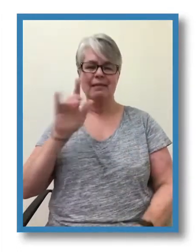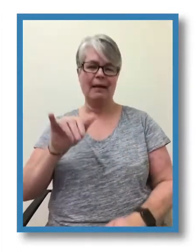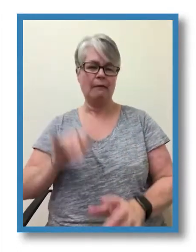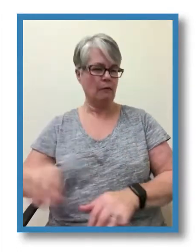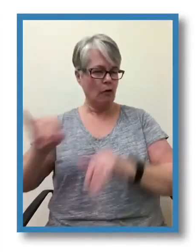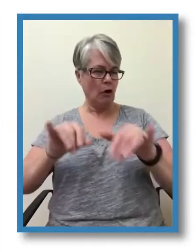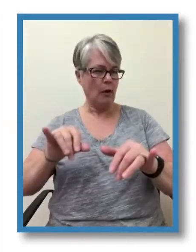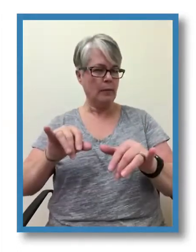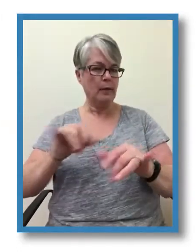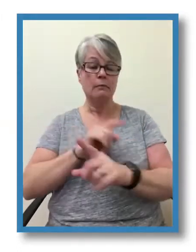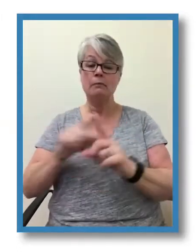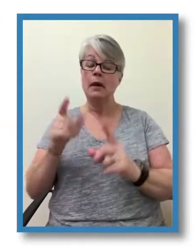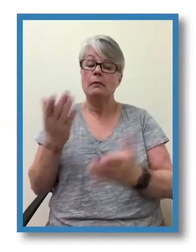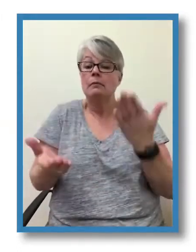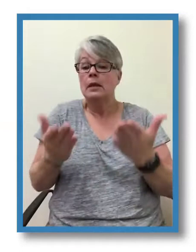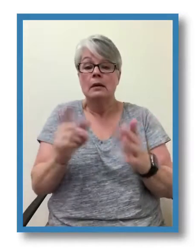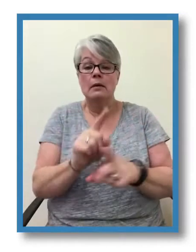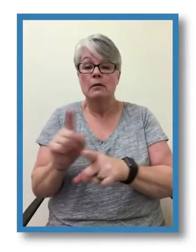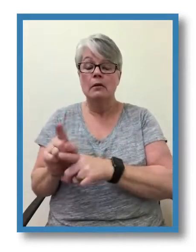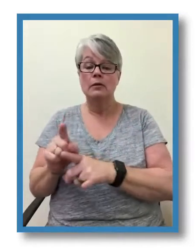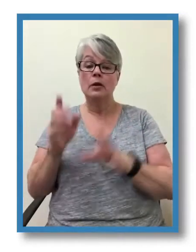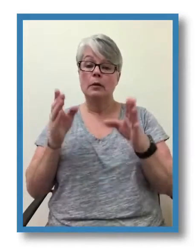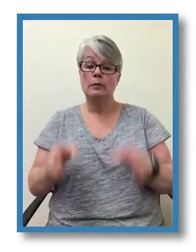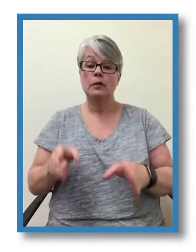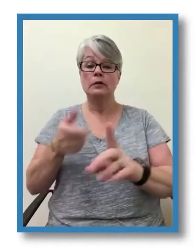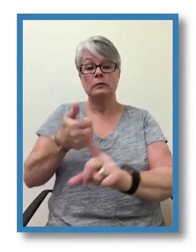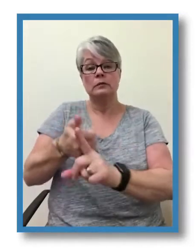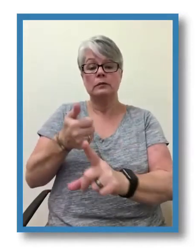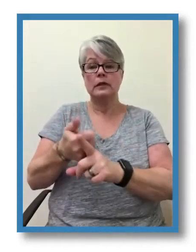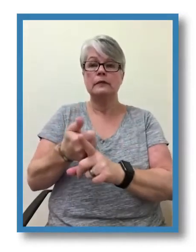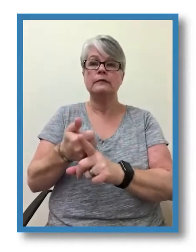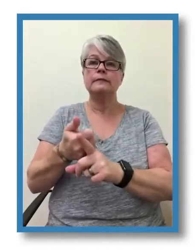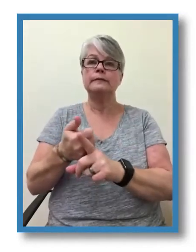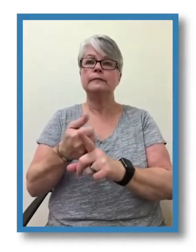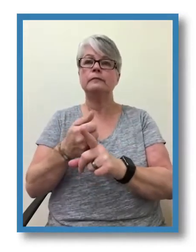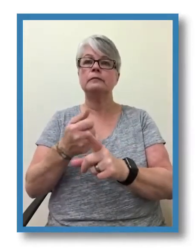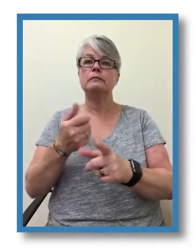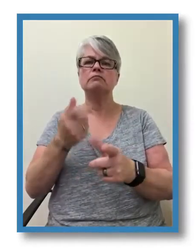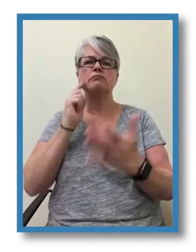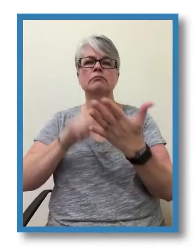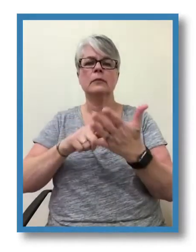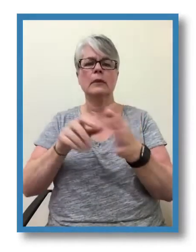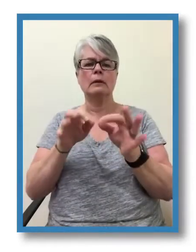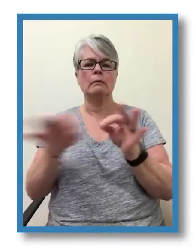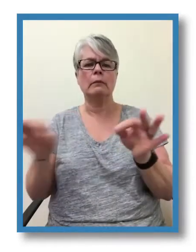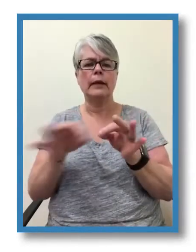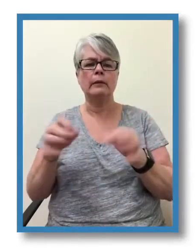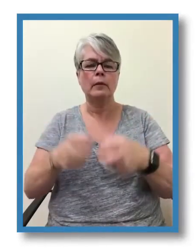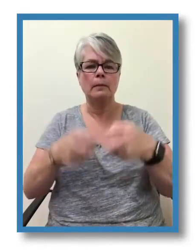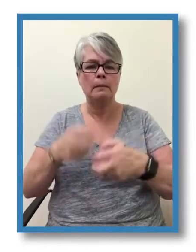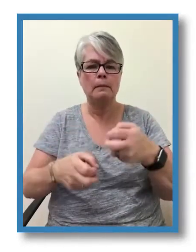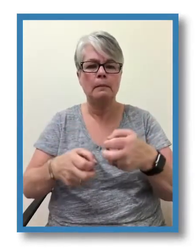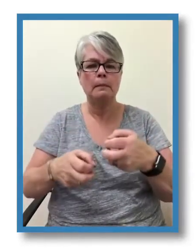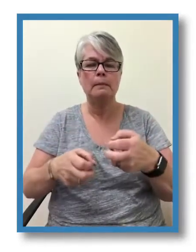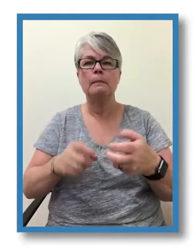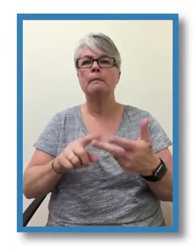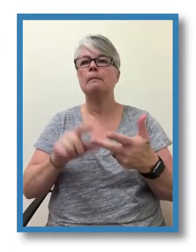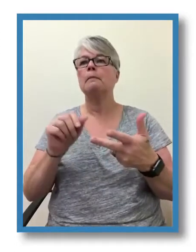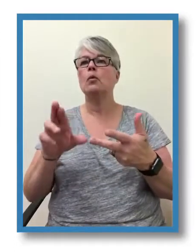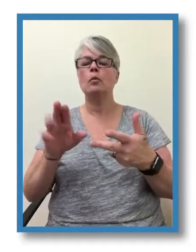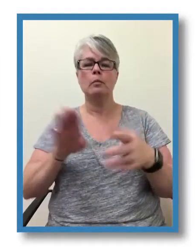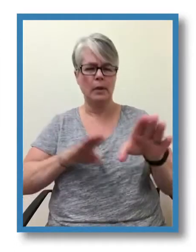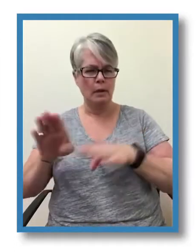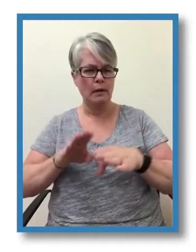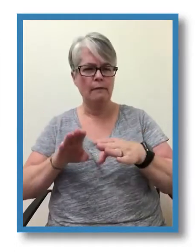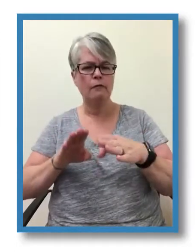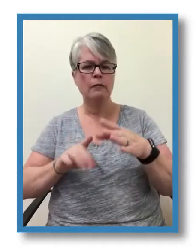presenting because of behavioral problems or changes in personality as well, and this relates to some of the different types of dementia. But the most common presentation,